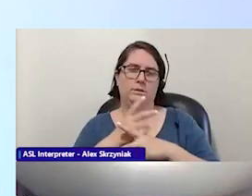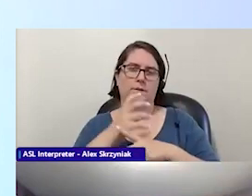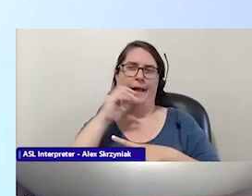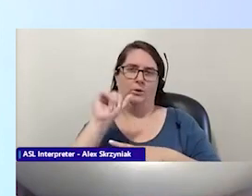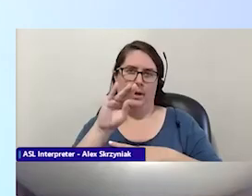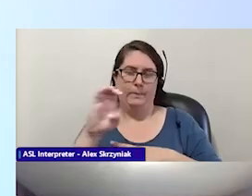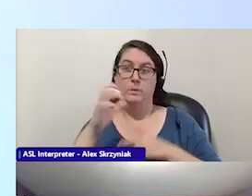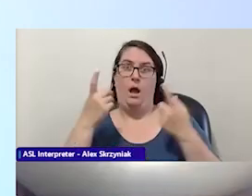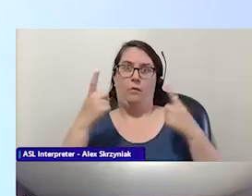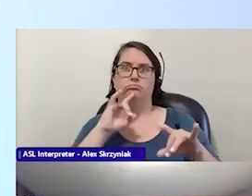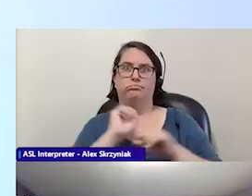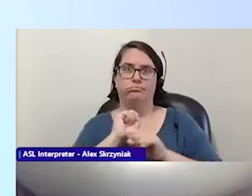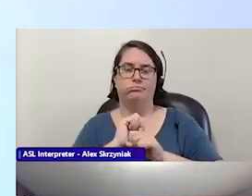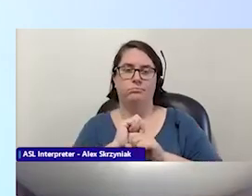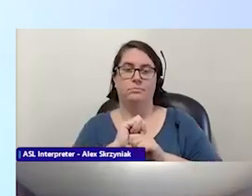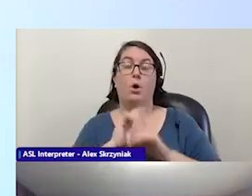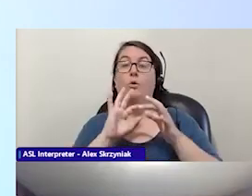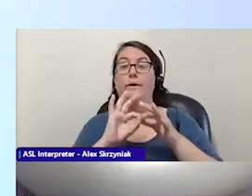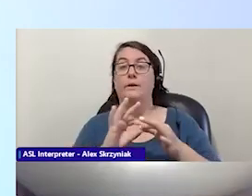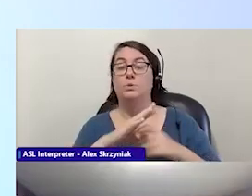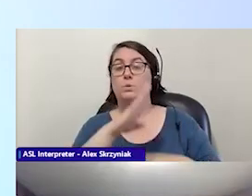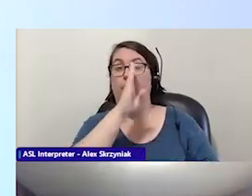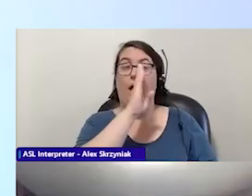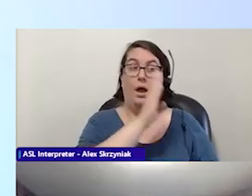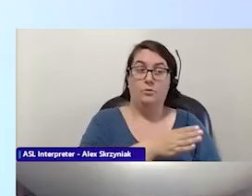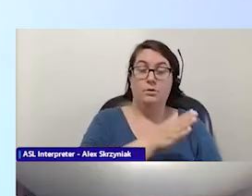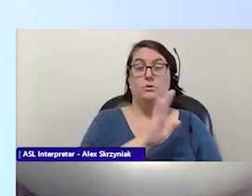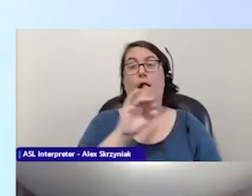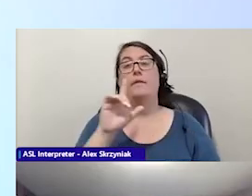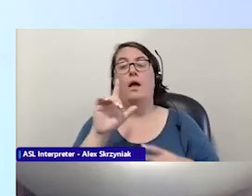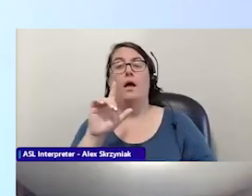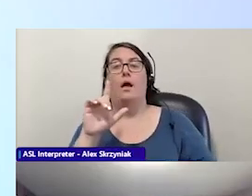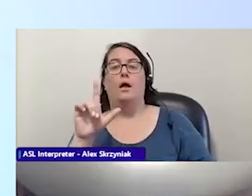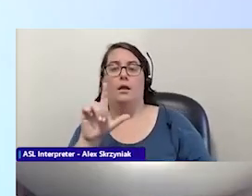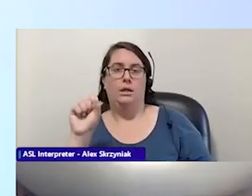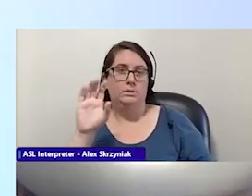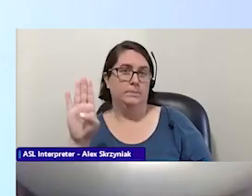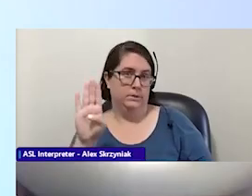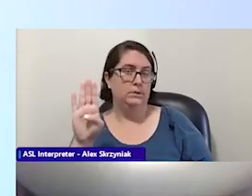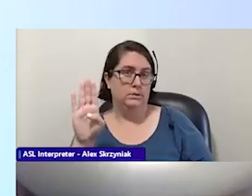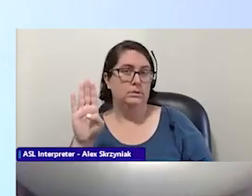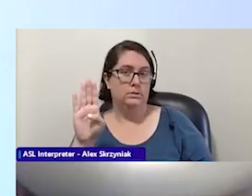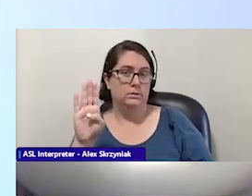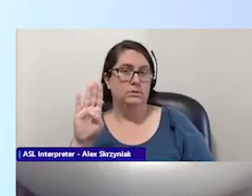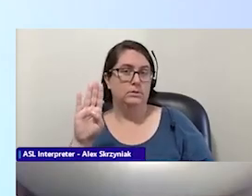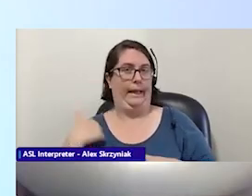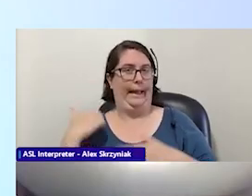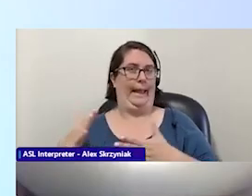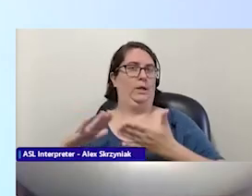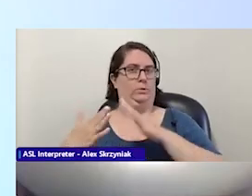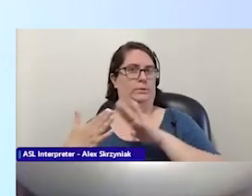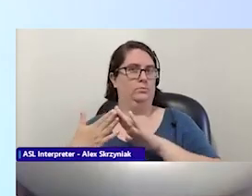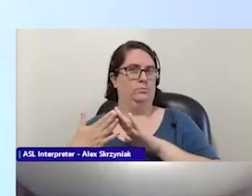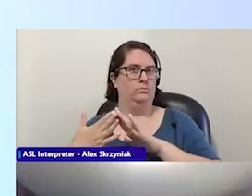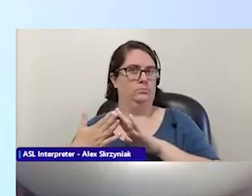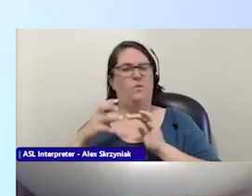the heterosexual and the lesbian, gay, and bisexual Canadian older adult